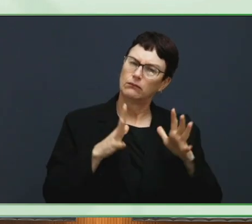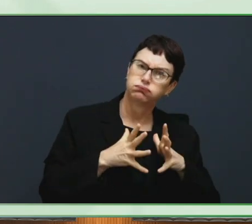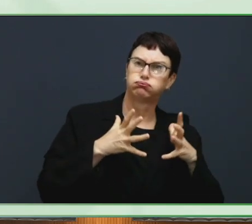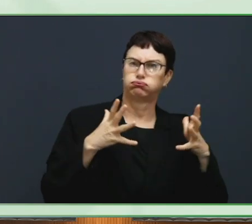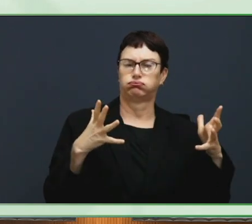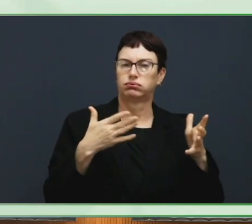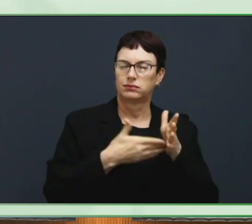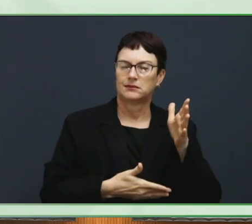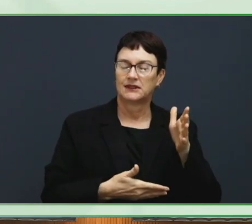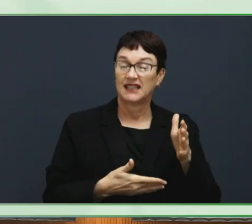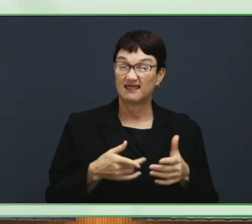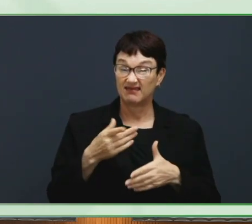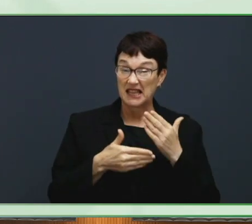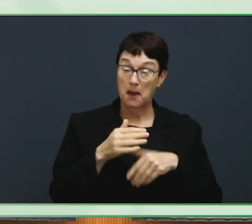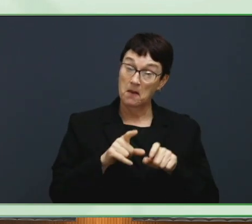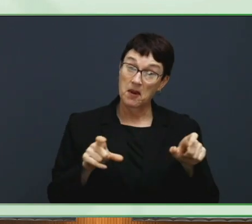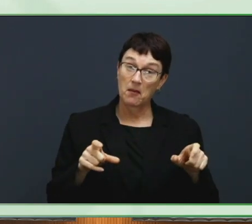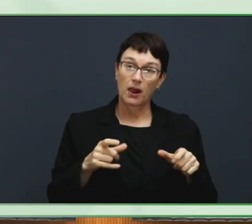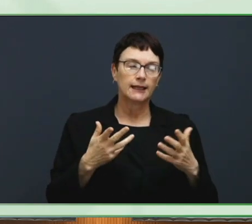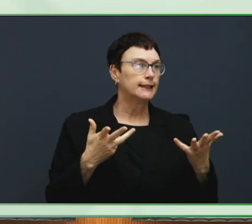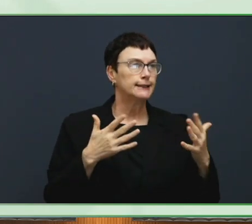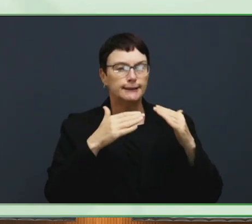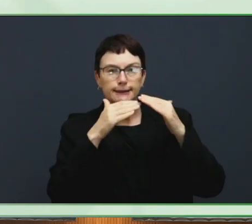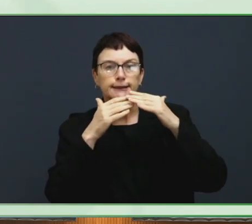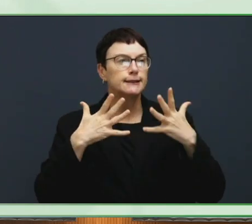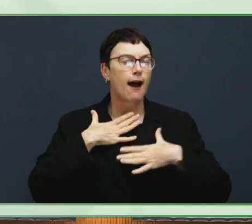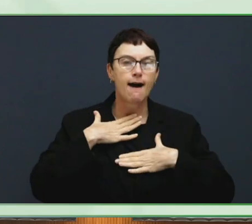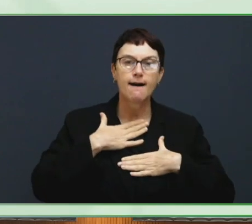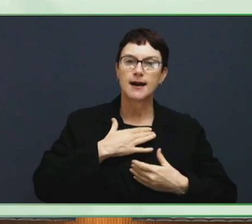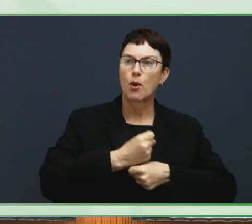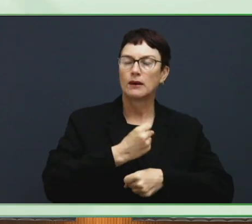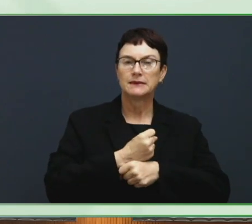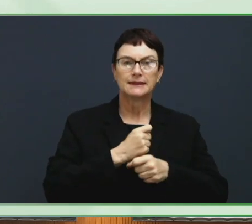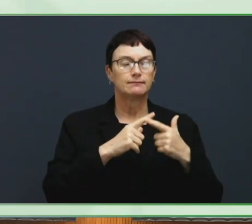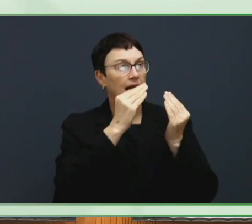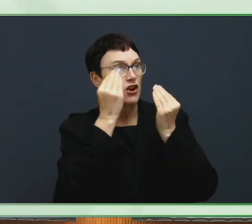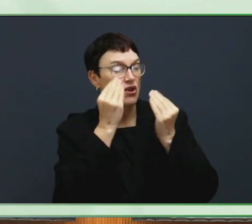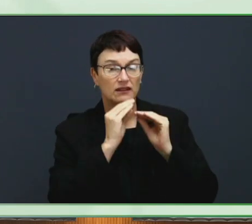accessing employment, education, and training.